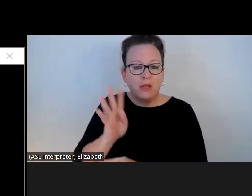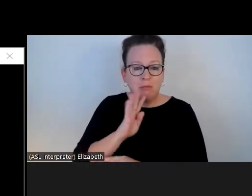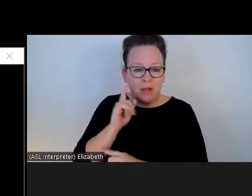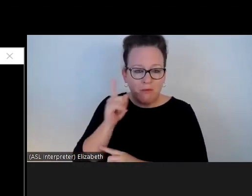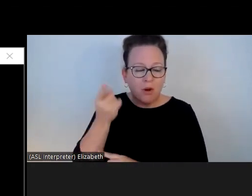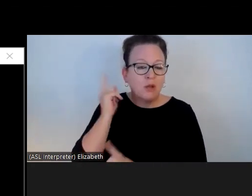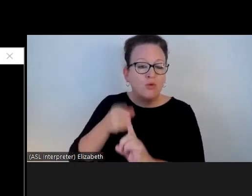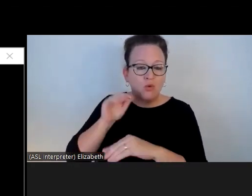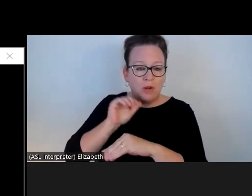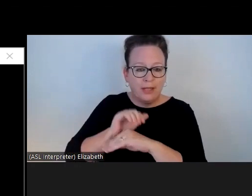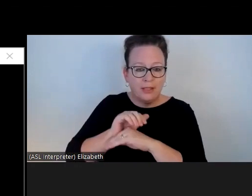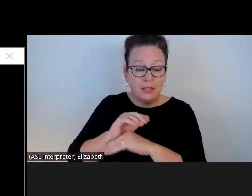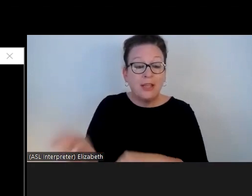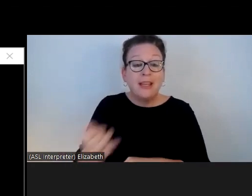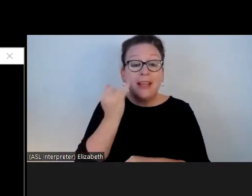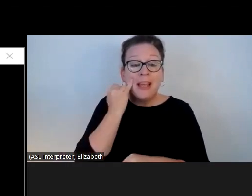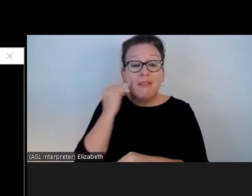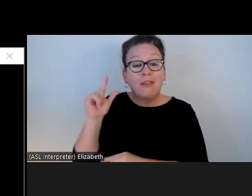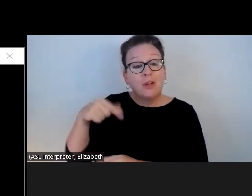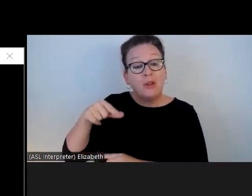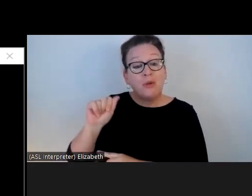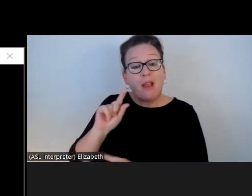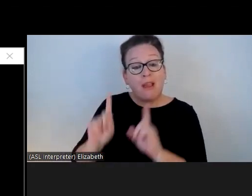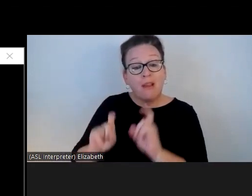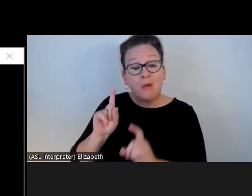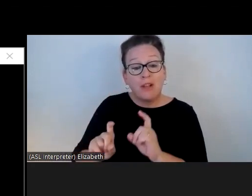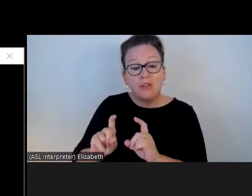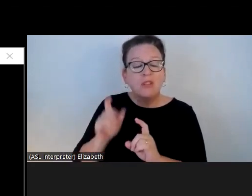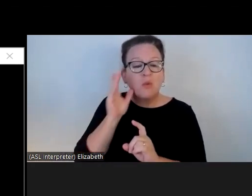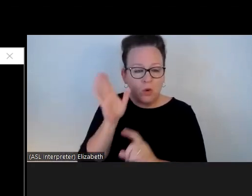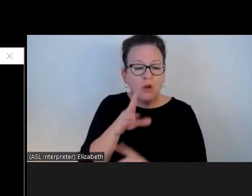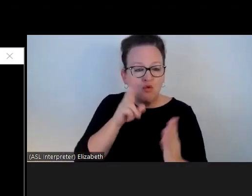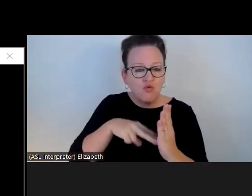And if a question is asked through the Q&A box, I will read it aloud to our council members.